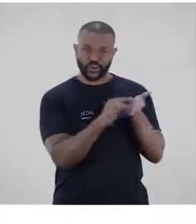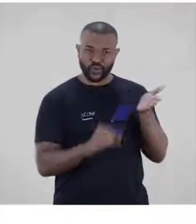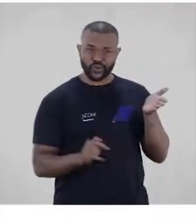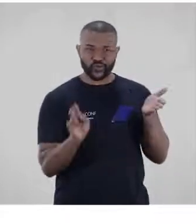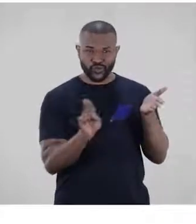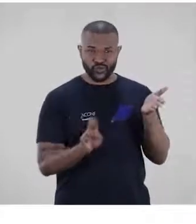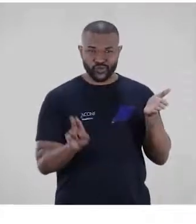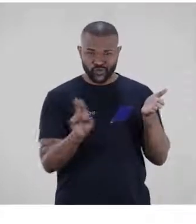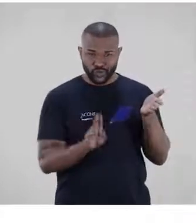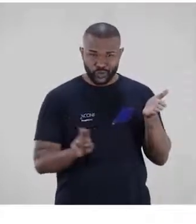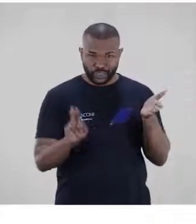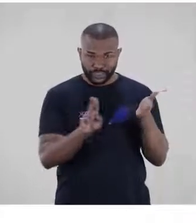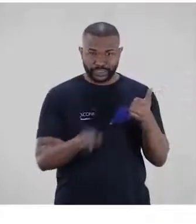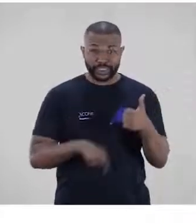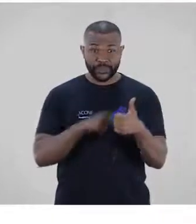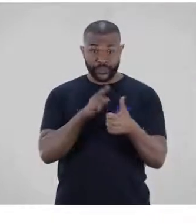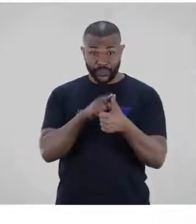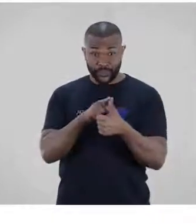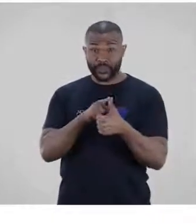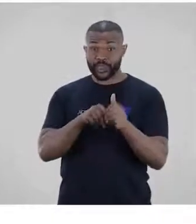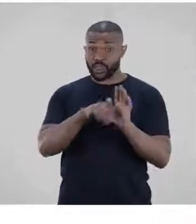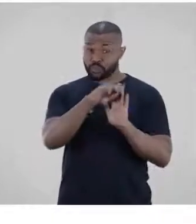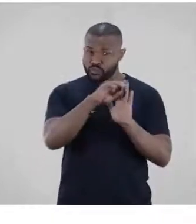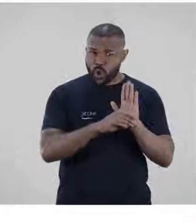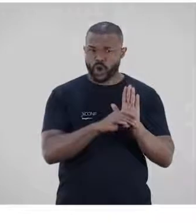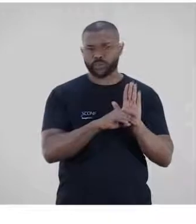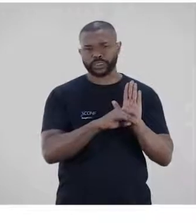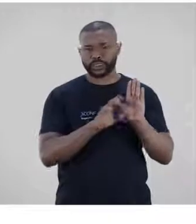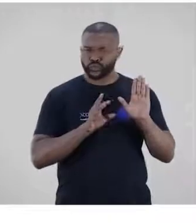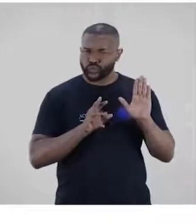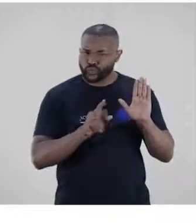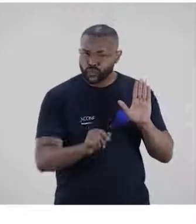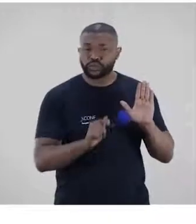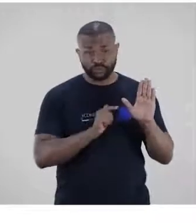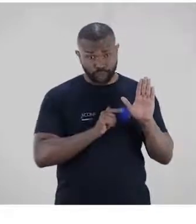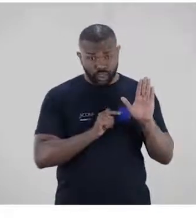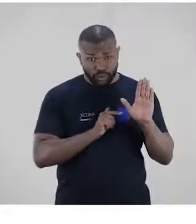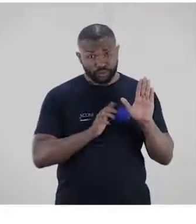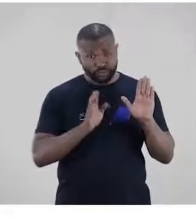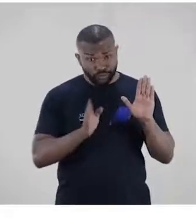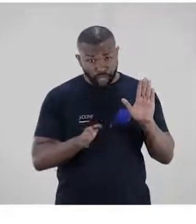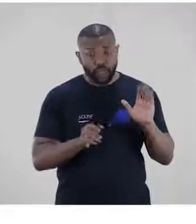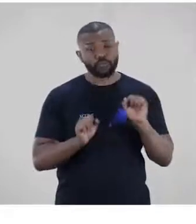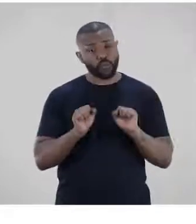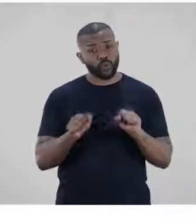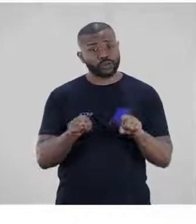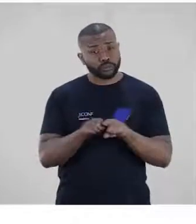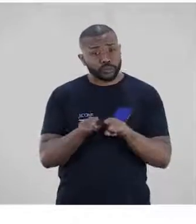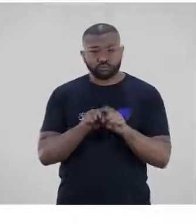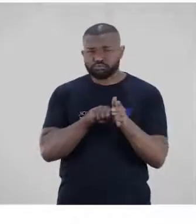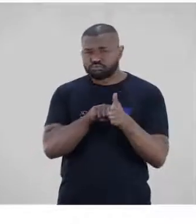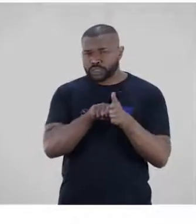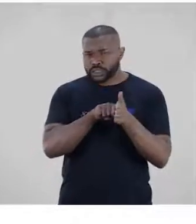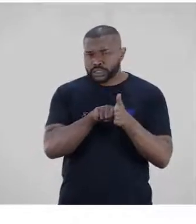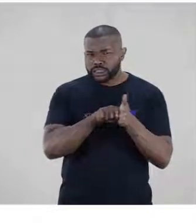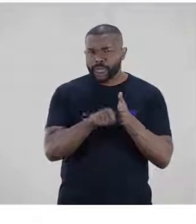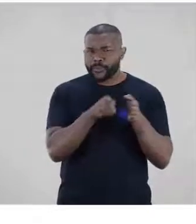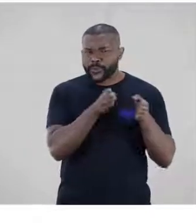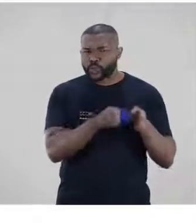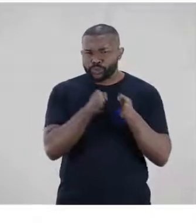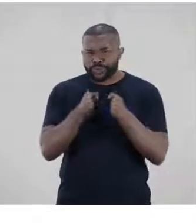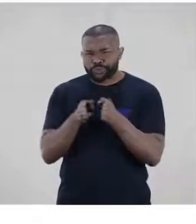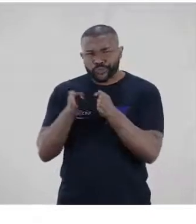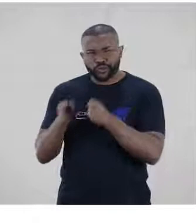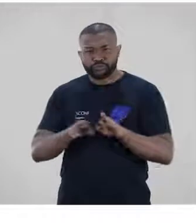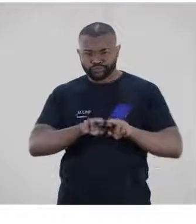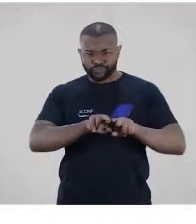the events that happen, and you can time traverse back and forth in time. And then we will provide an object storage of daily snapshots